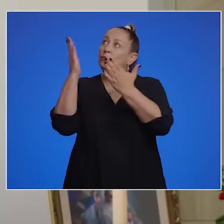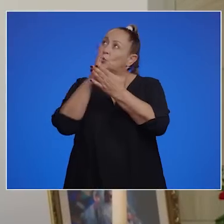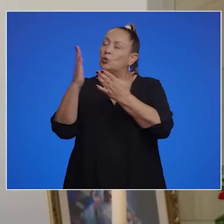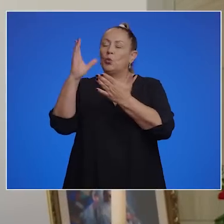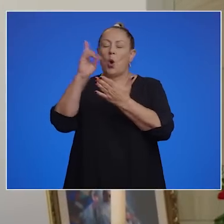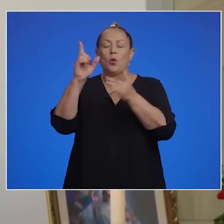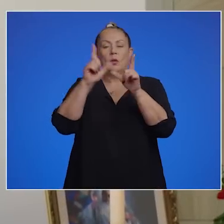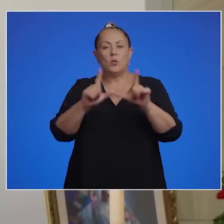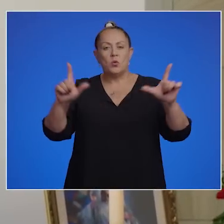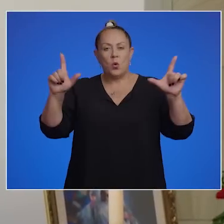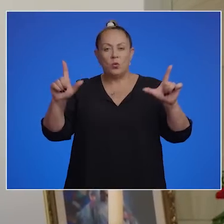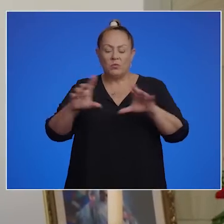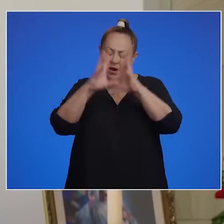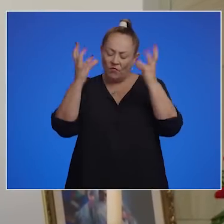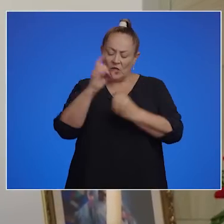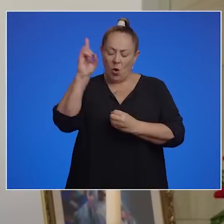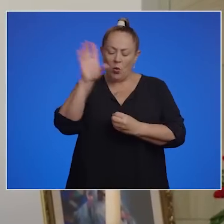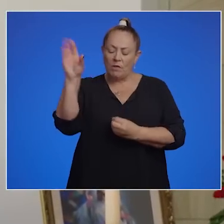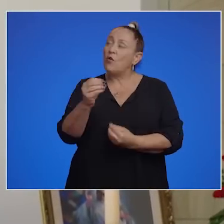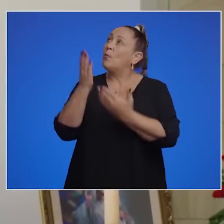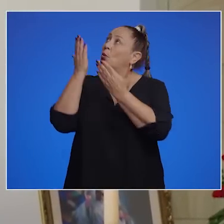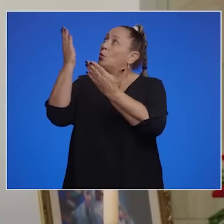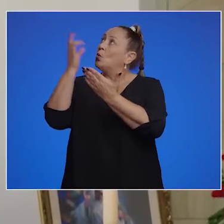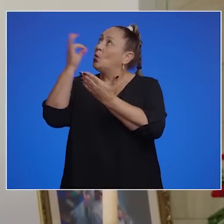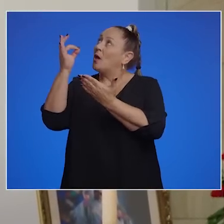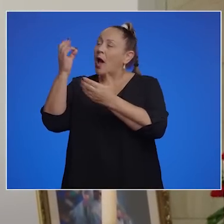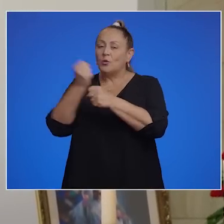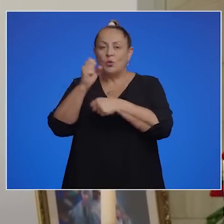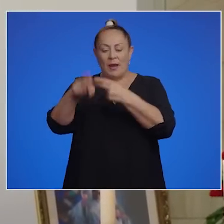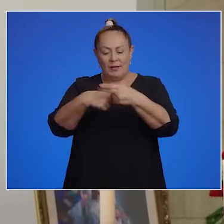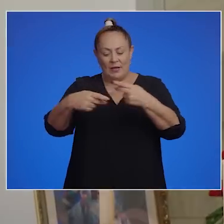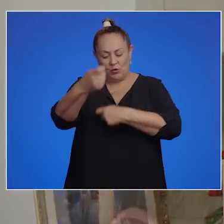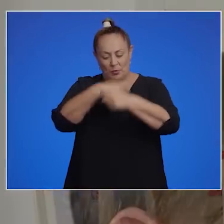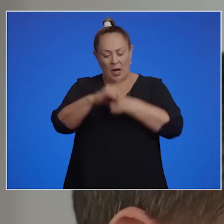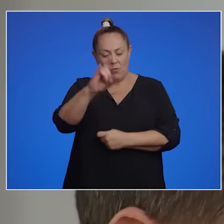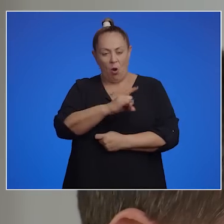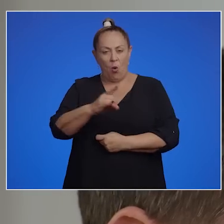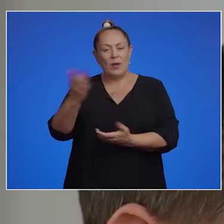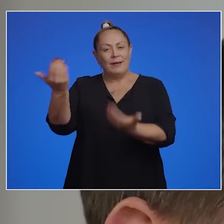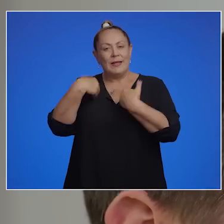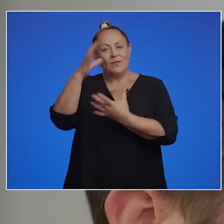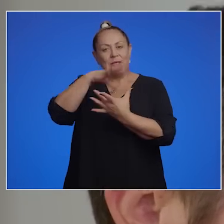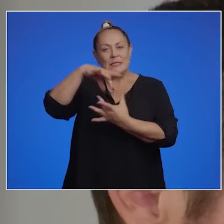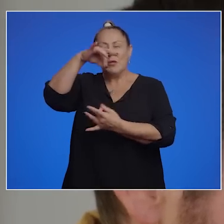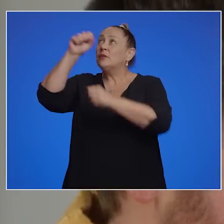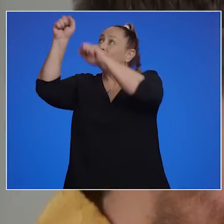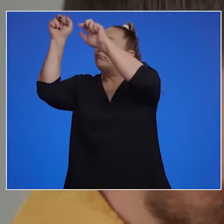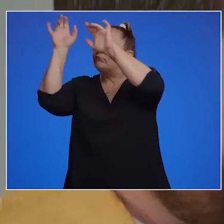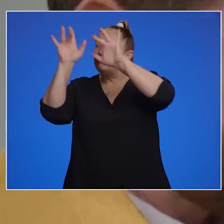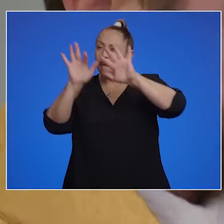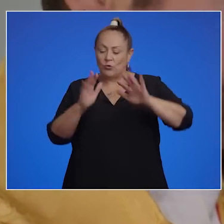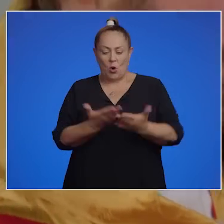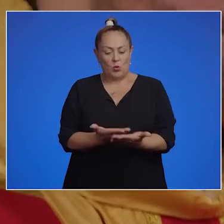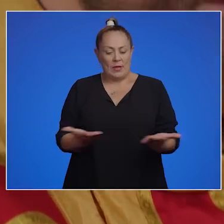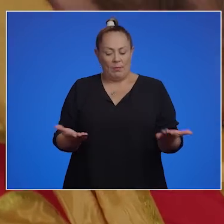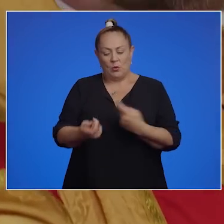You are indeed holy, O Lord, the fount of all holiness. Make holy, therefore, these gifts, we pray, by sending down your Spirit upon them, like